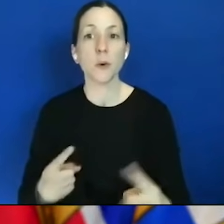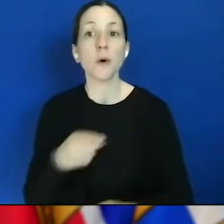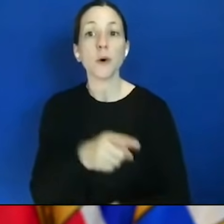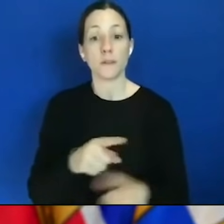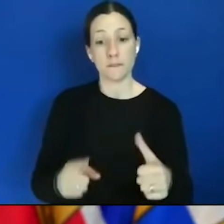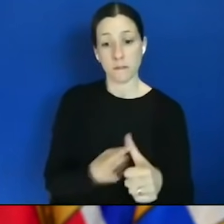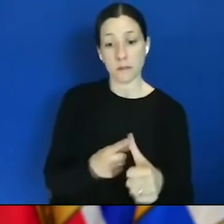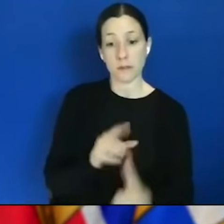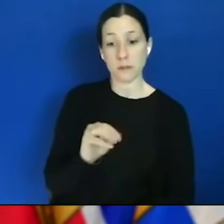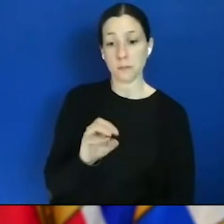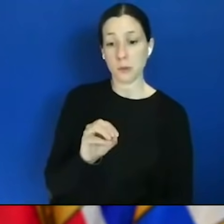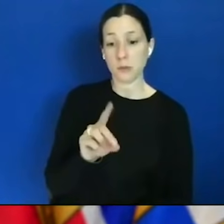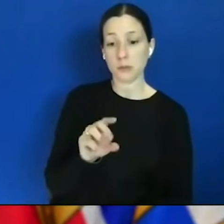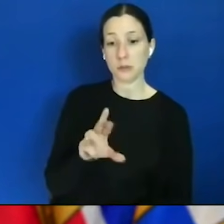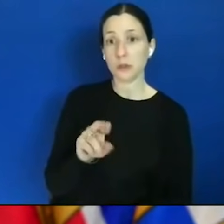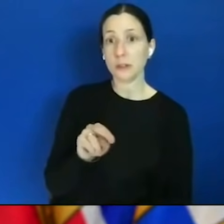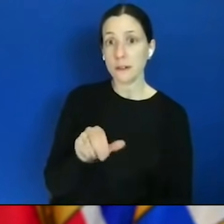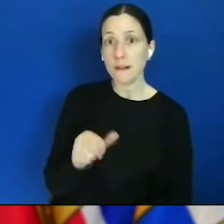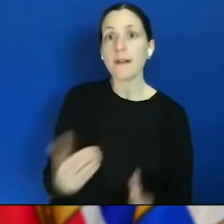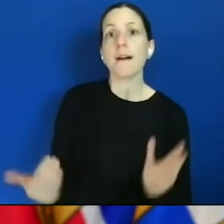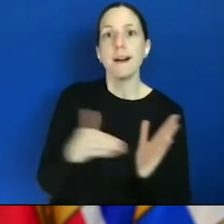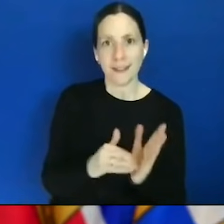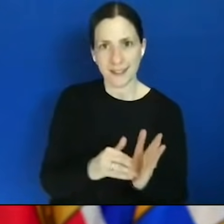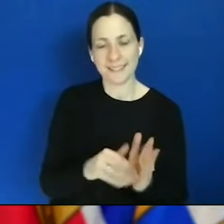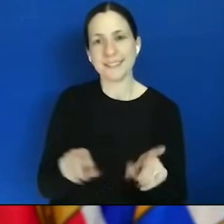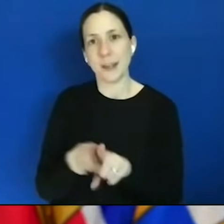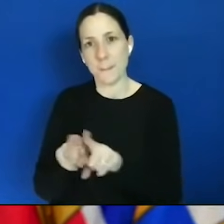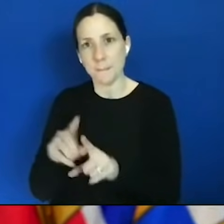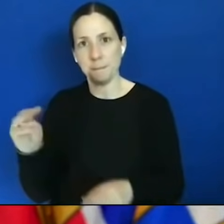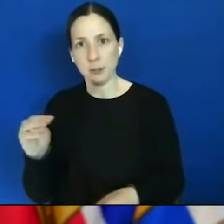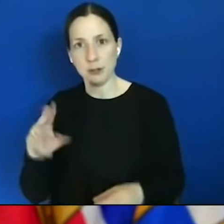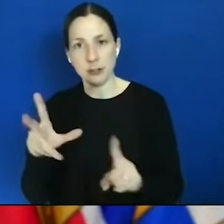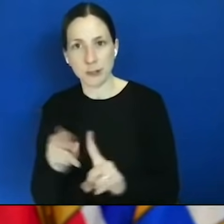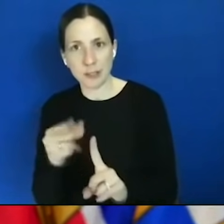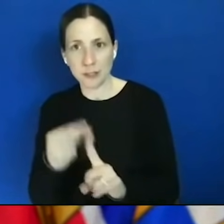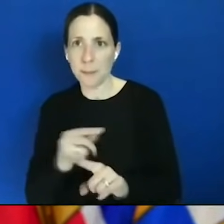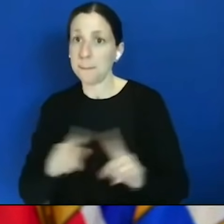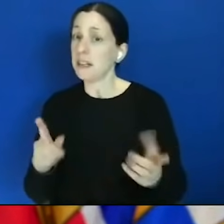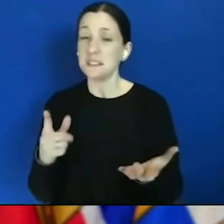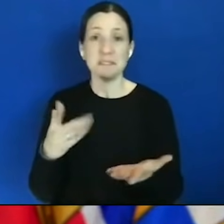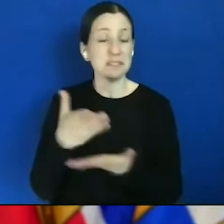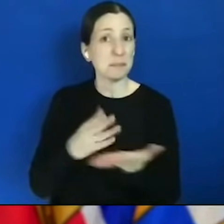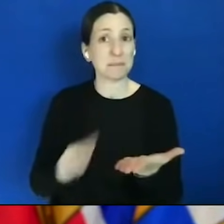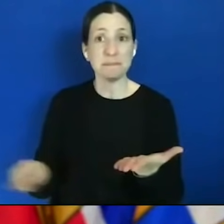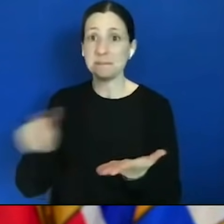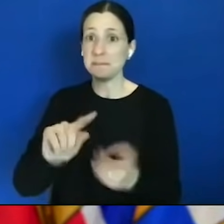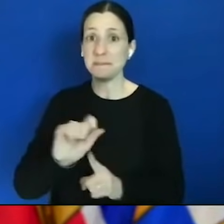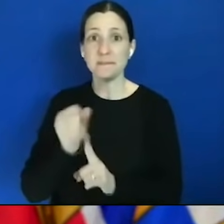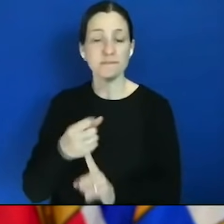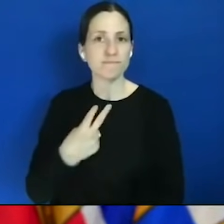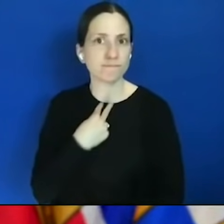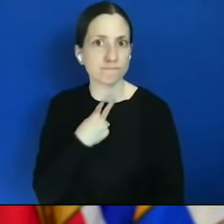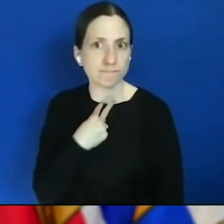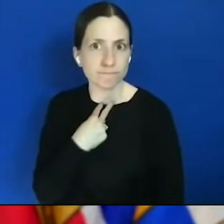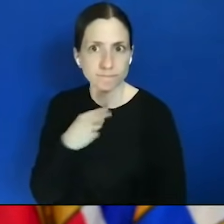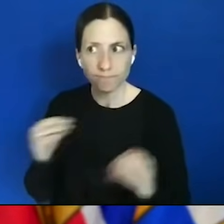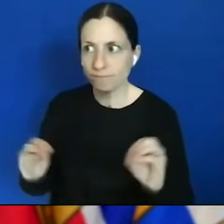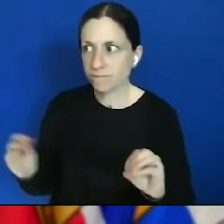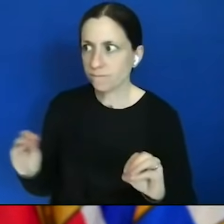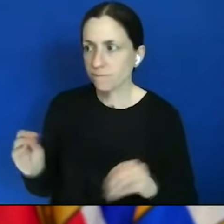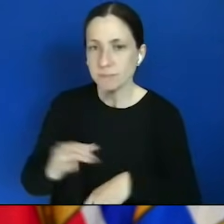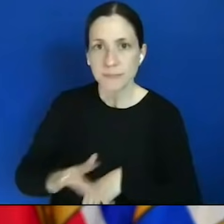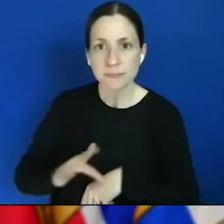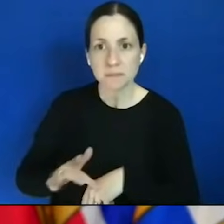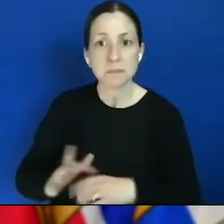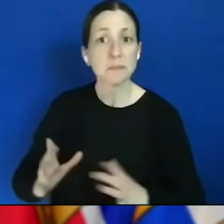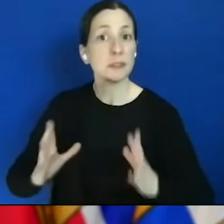it available to you. But there will be some instances where it may not be available. In that case, you